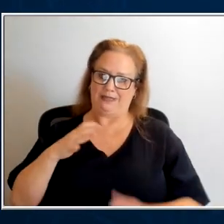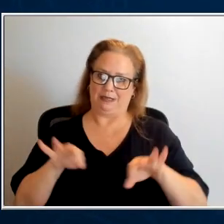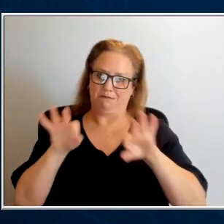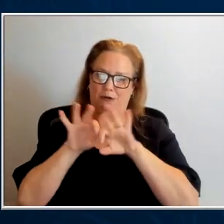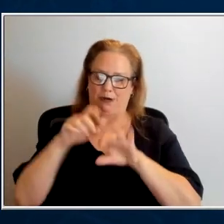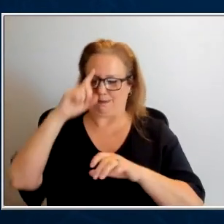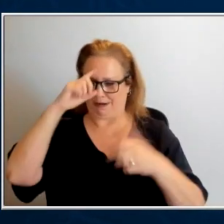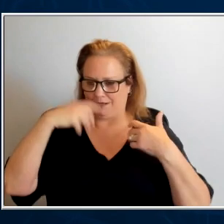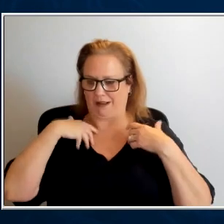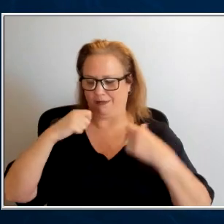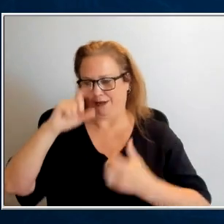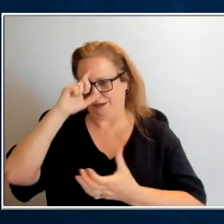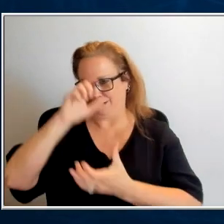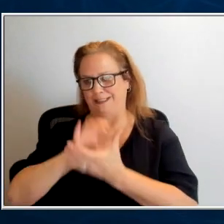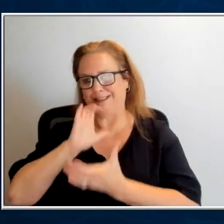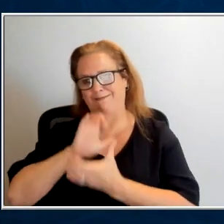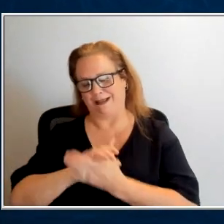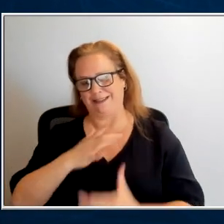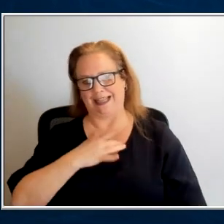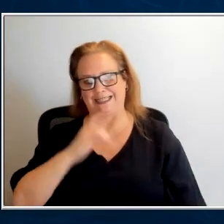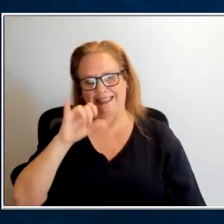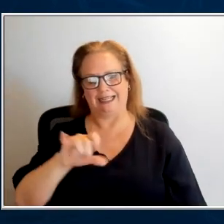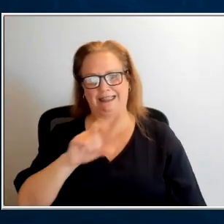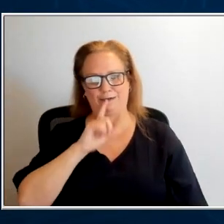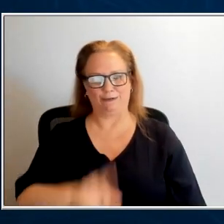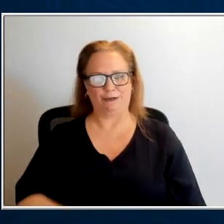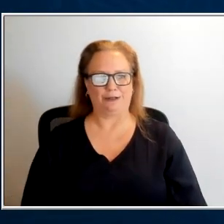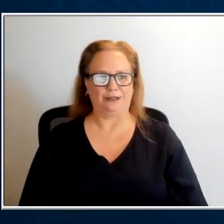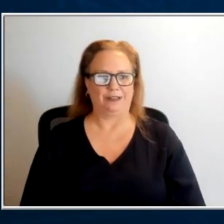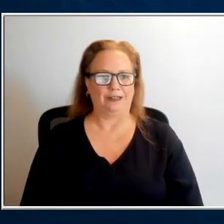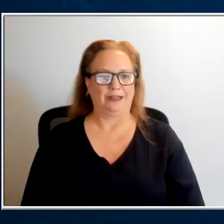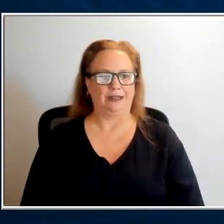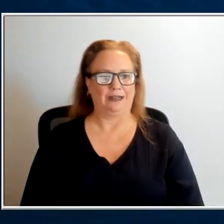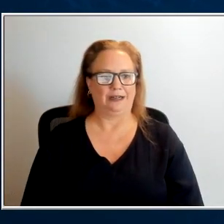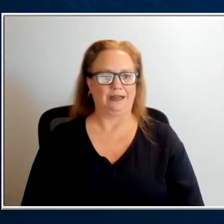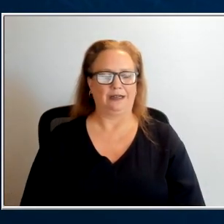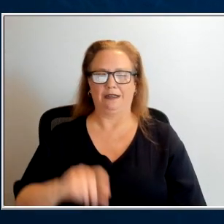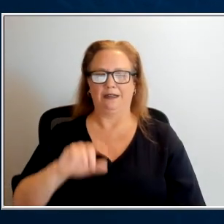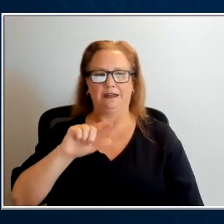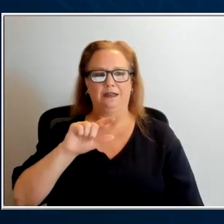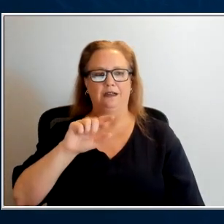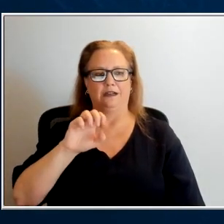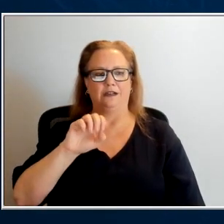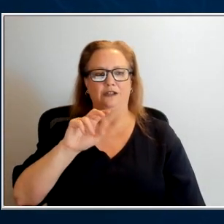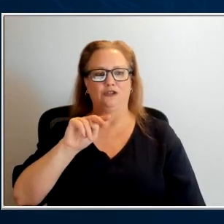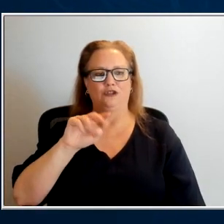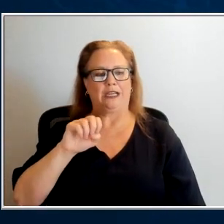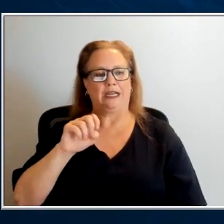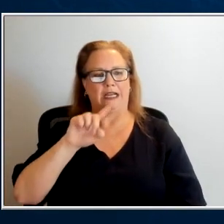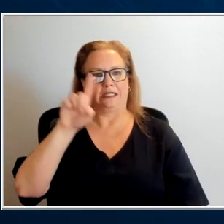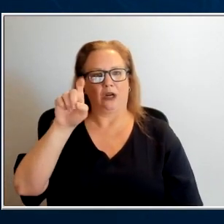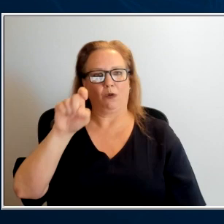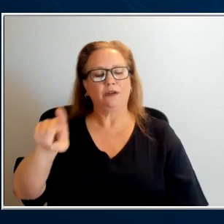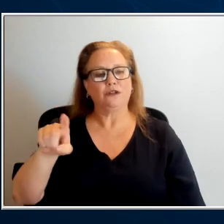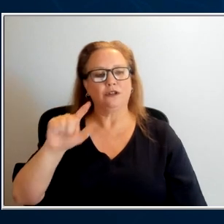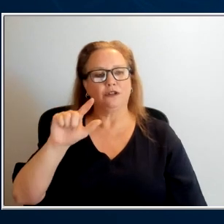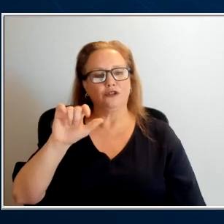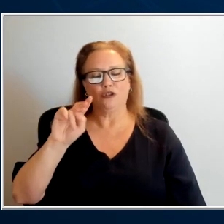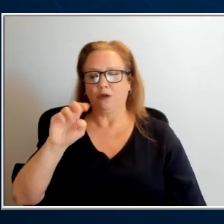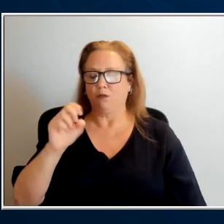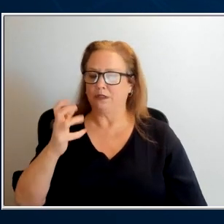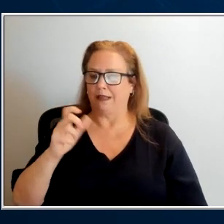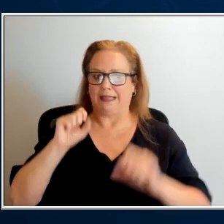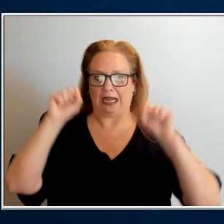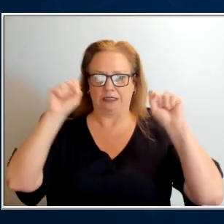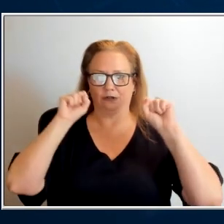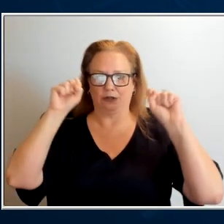Your spouse likes it. That's true, too. That's true, too. Jean has an interesting question. Jean wants to know if these exercises